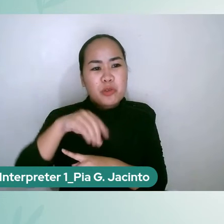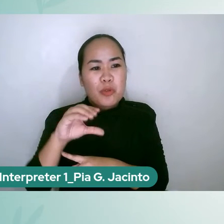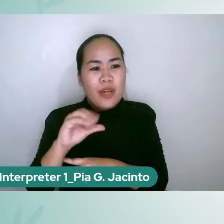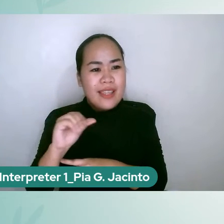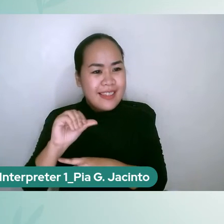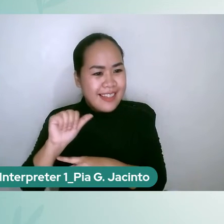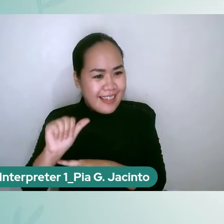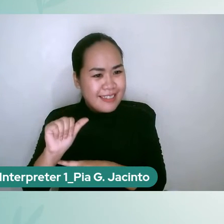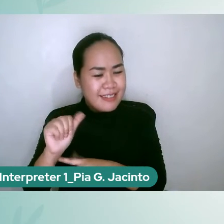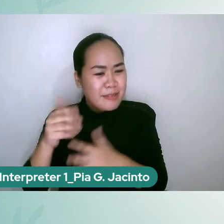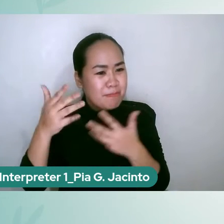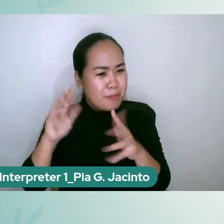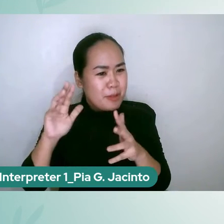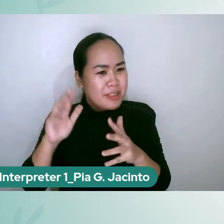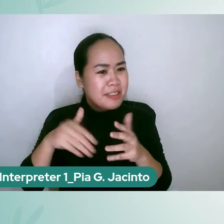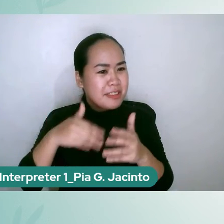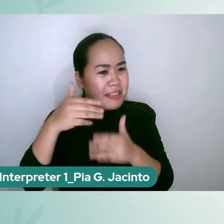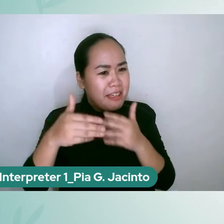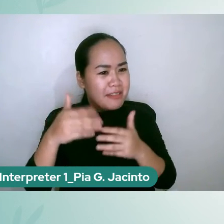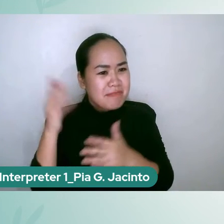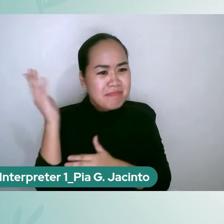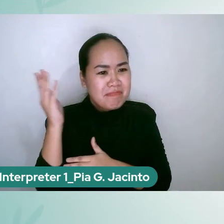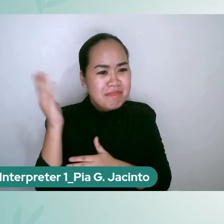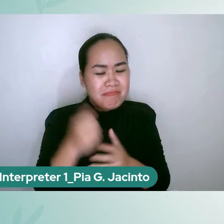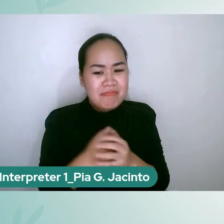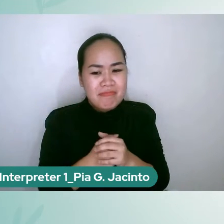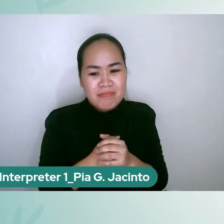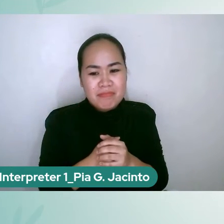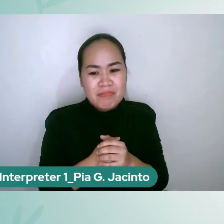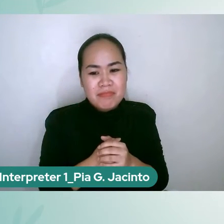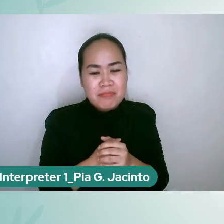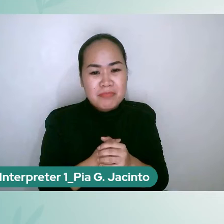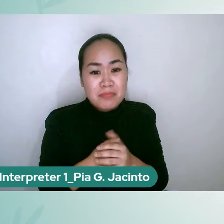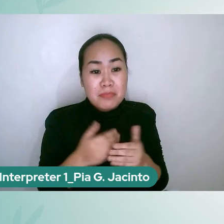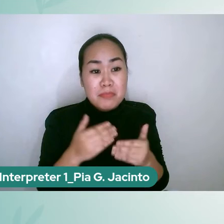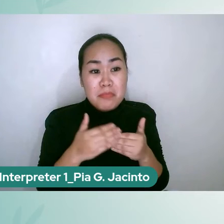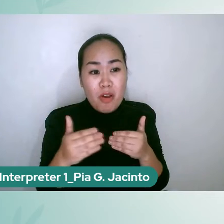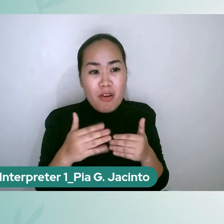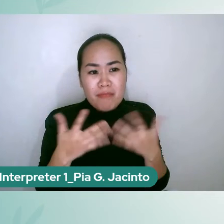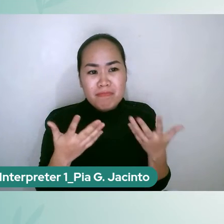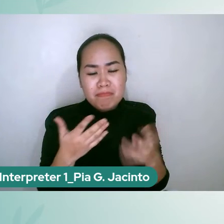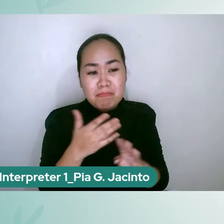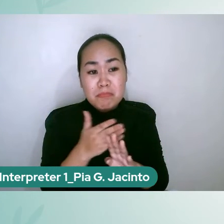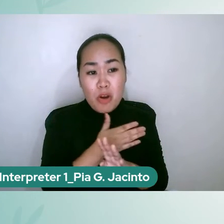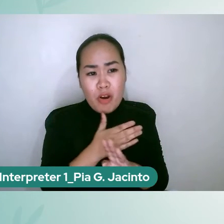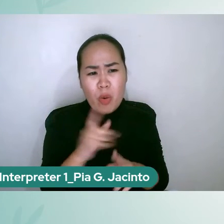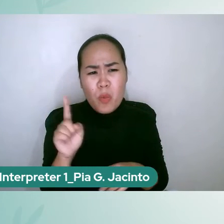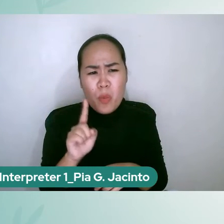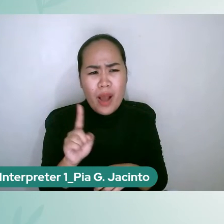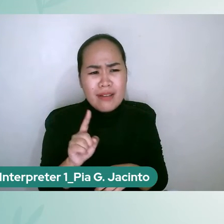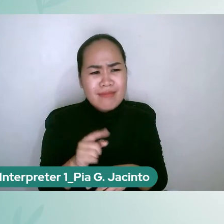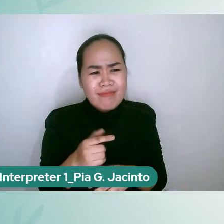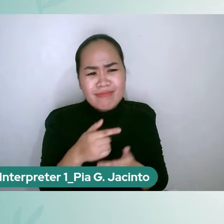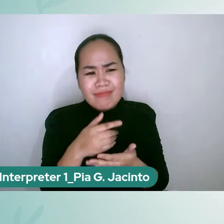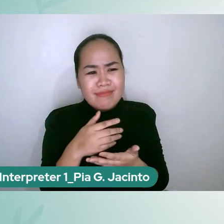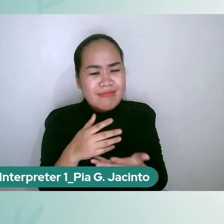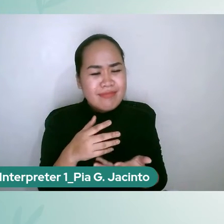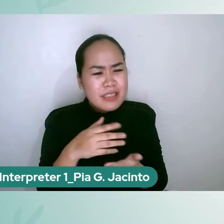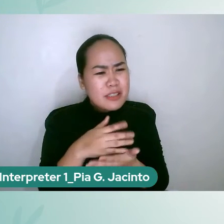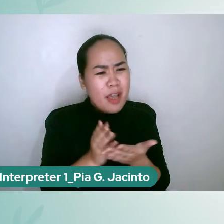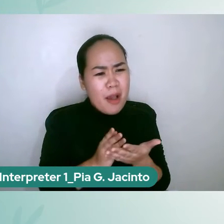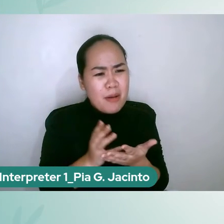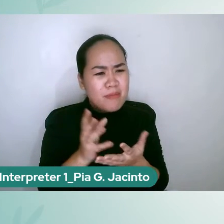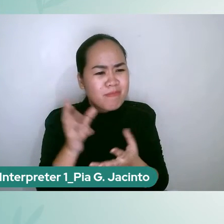presentation. So, but before I go to the next presentation, what are some of the 4 takeaways that I've been able to